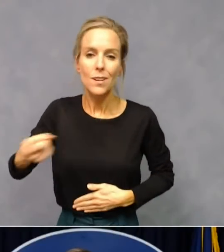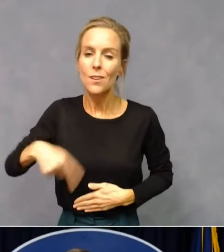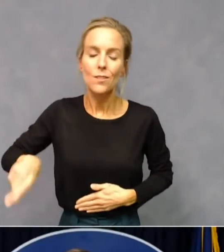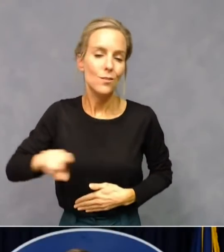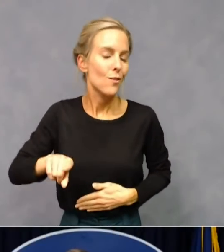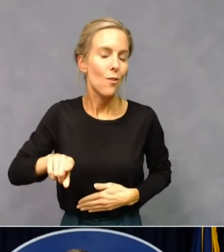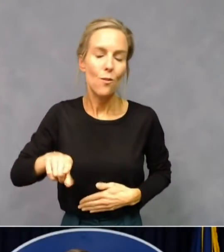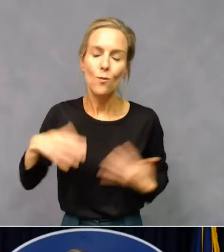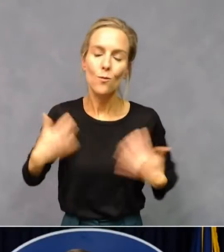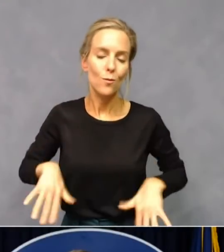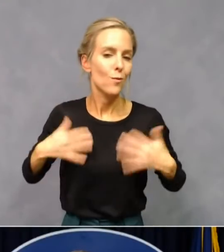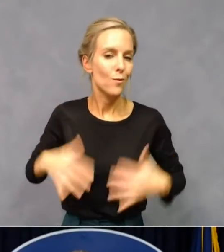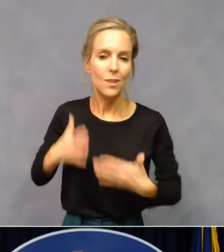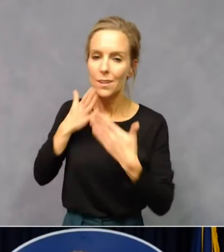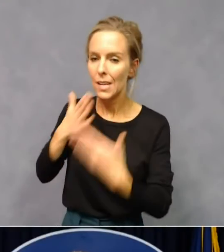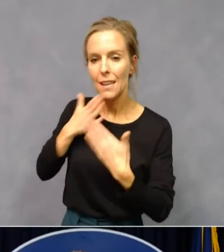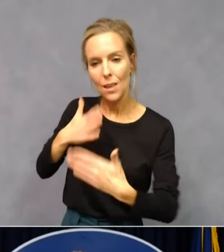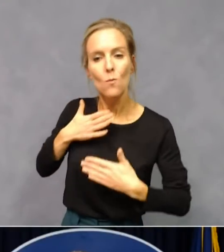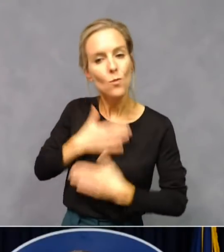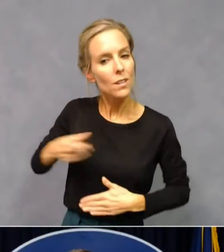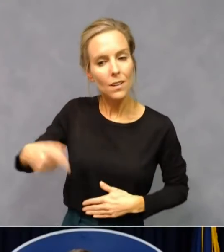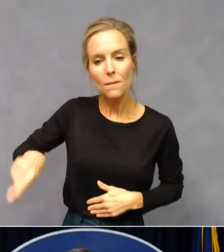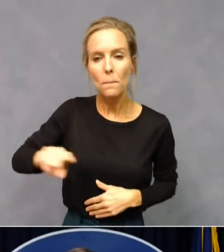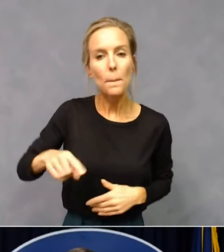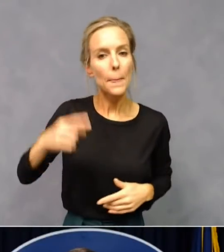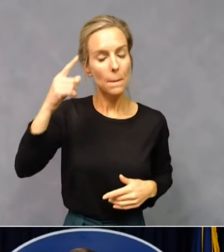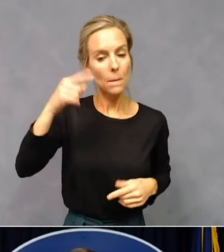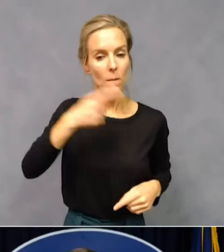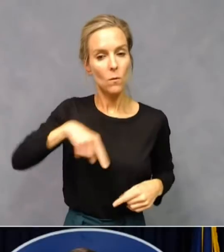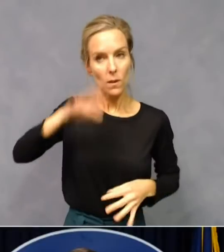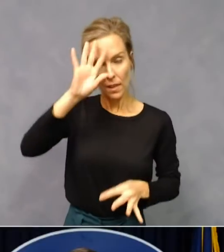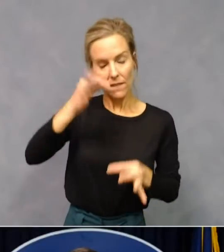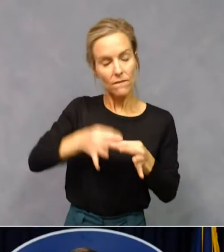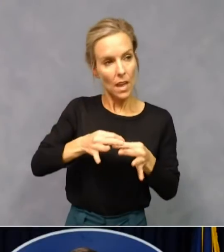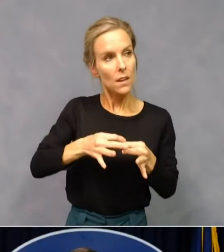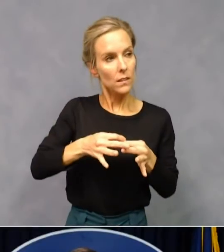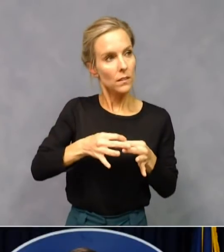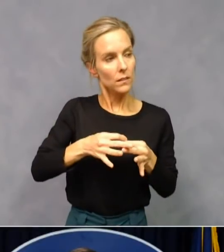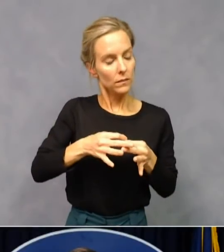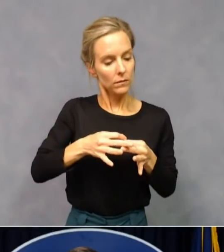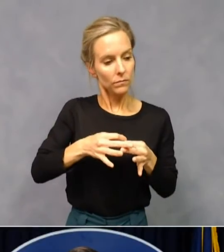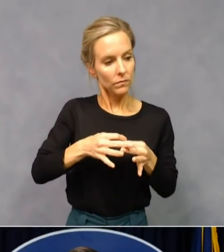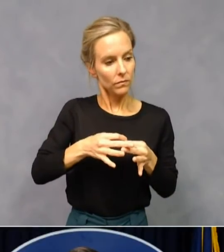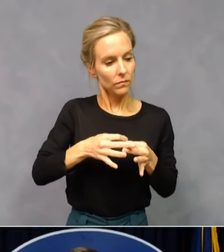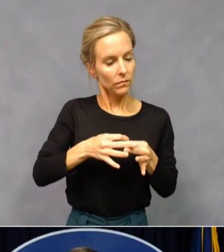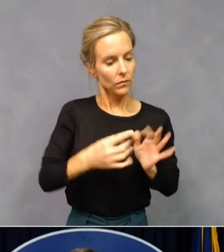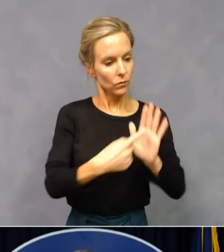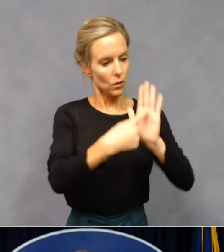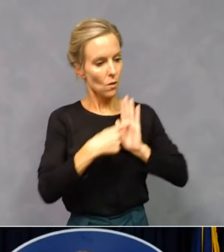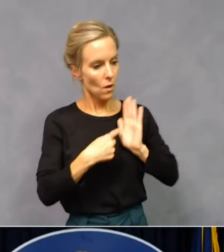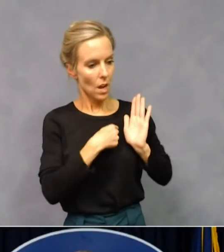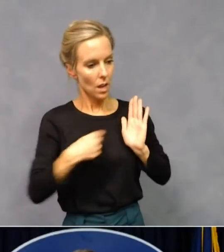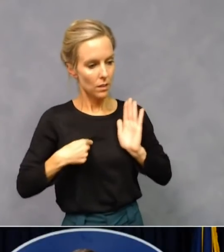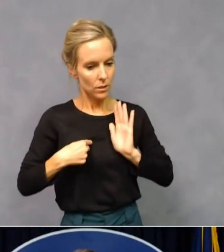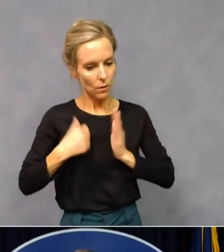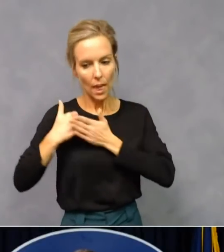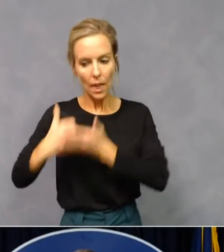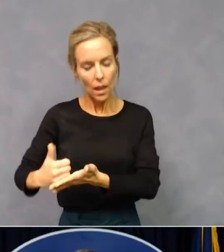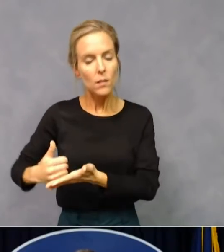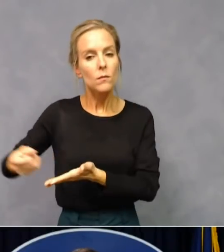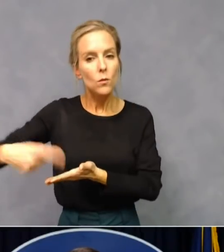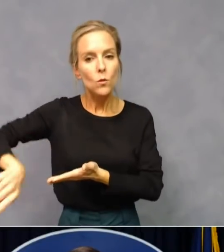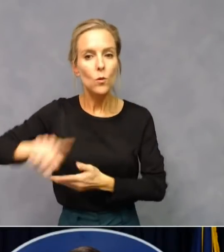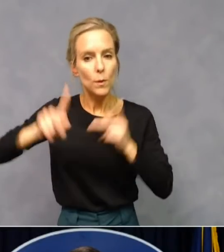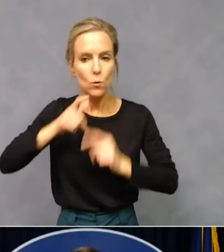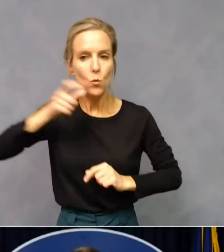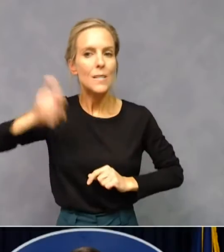much, and we know that our faith compels us to help those who need it the most, and